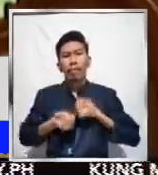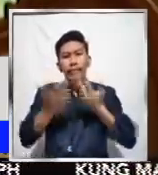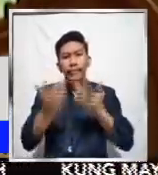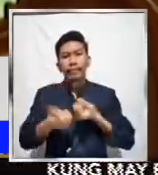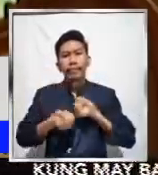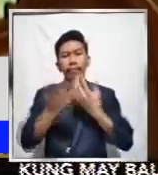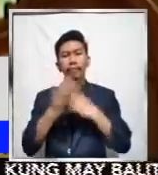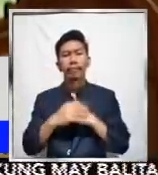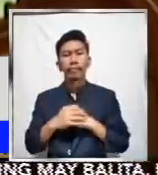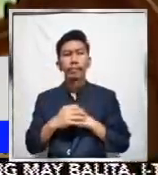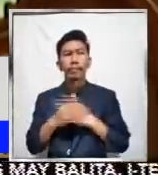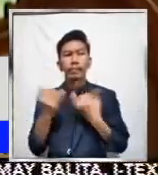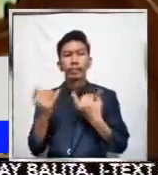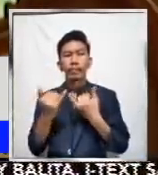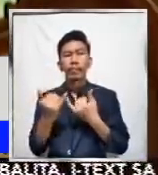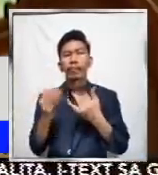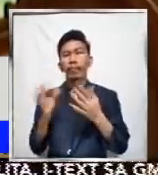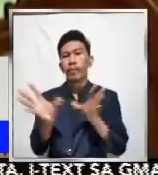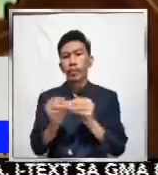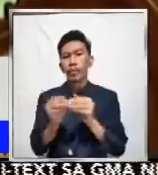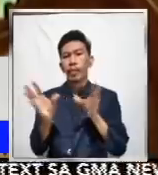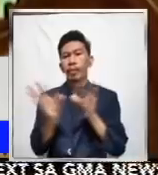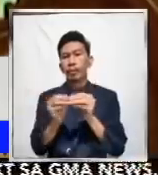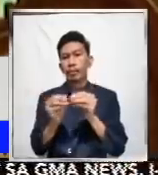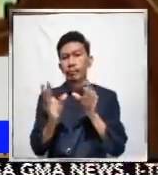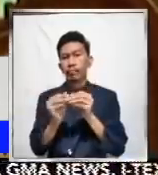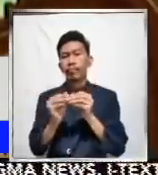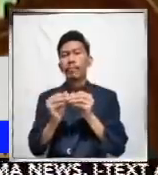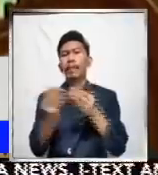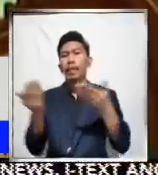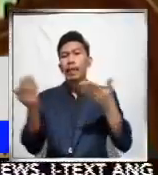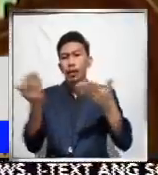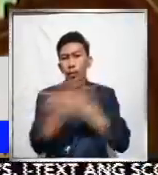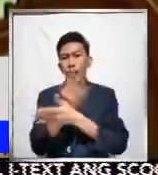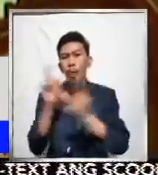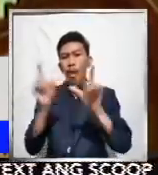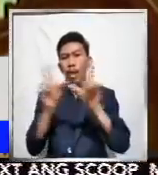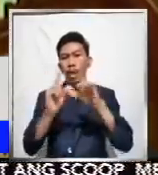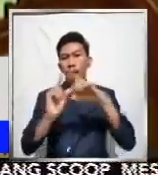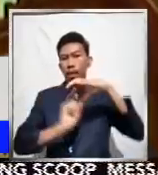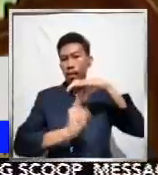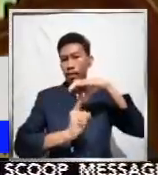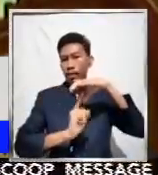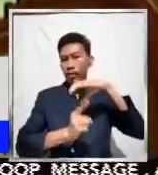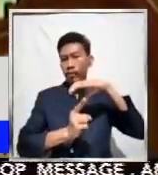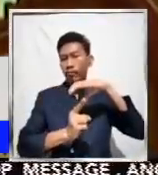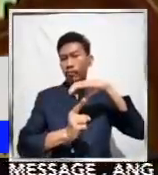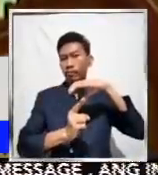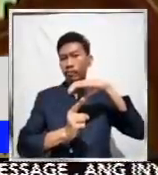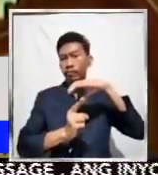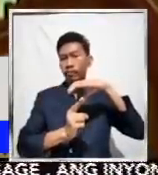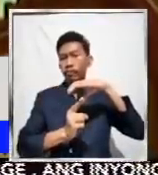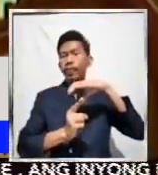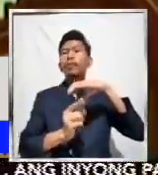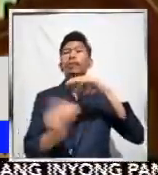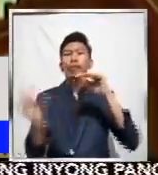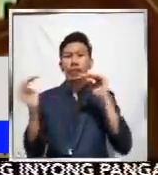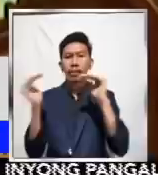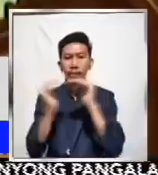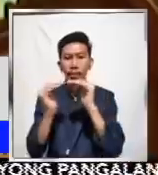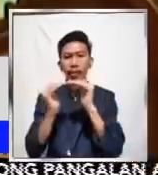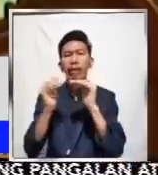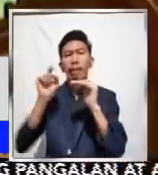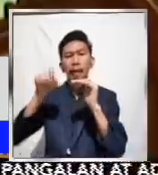the application for renewal of franchise is tantamount to